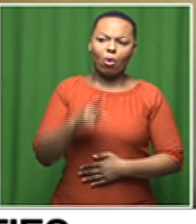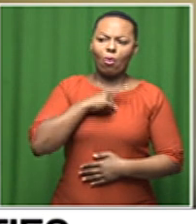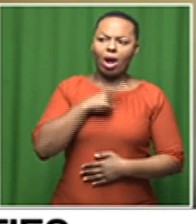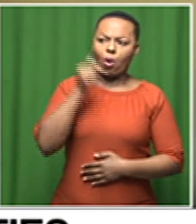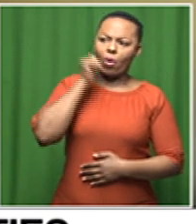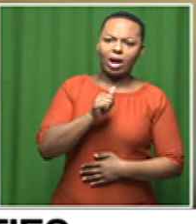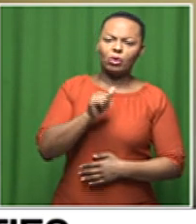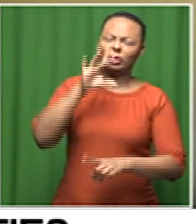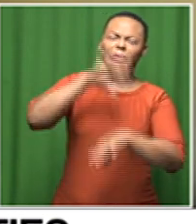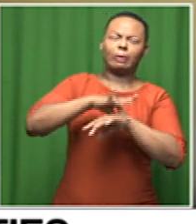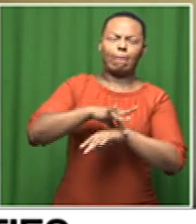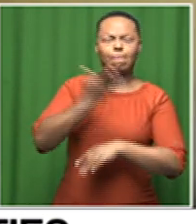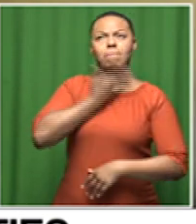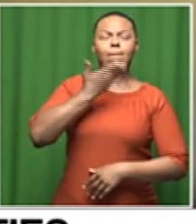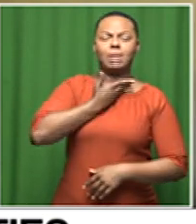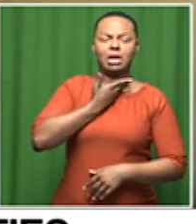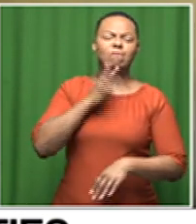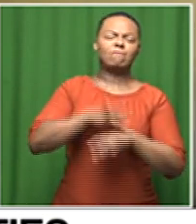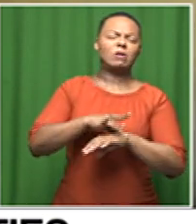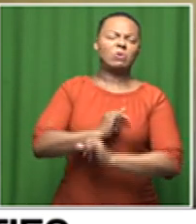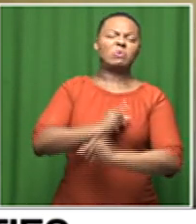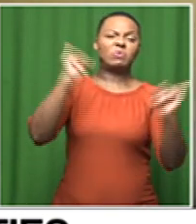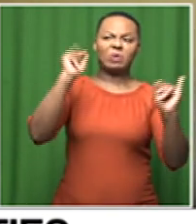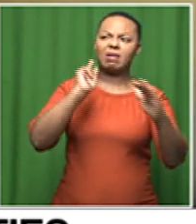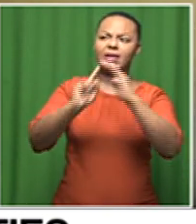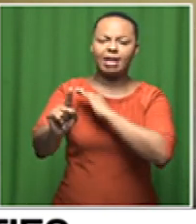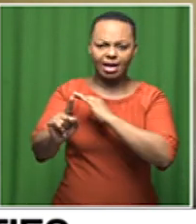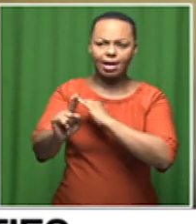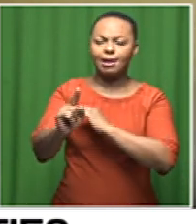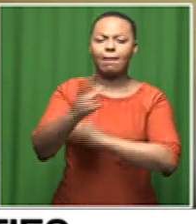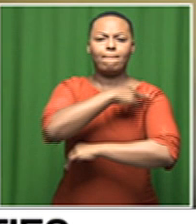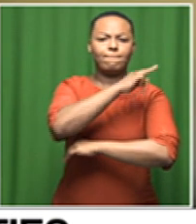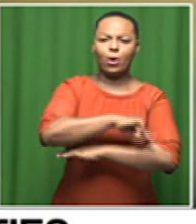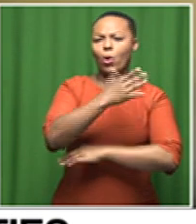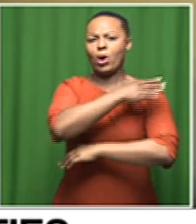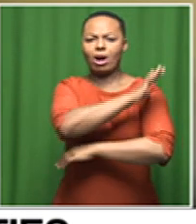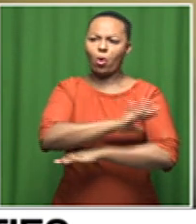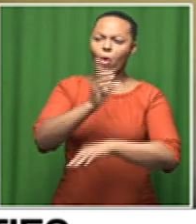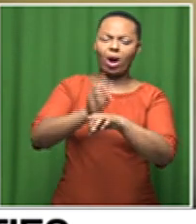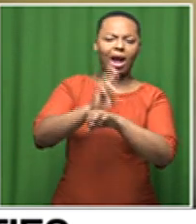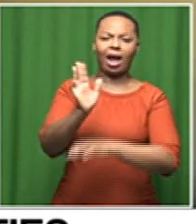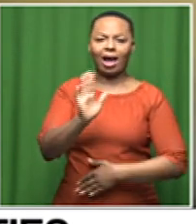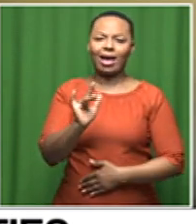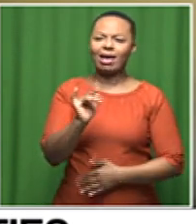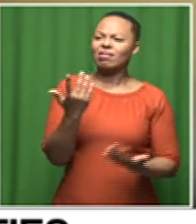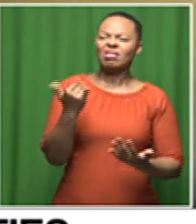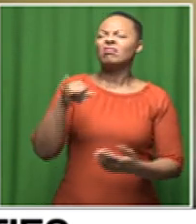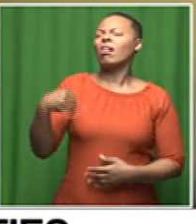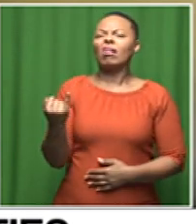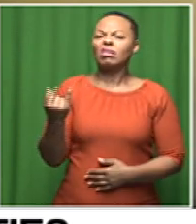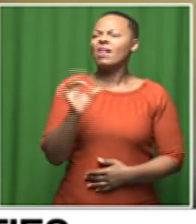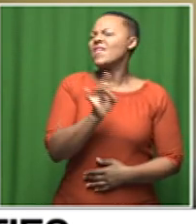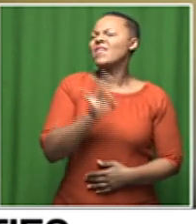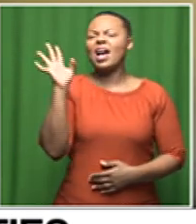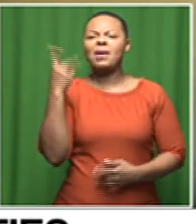sick. We don't want to wait until there's something necessarily physically wrong with you. If patients can come in proactively, even before